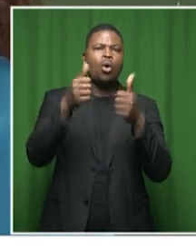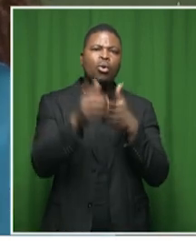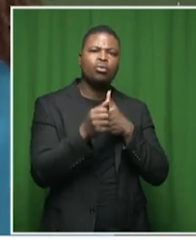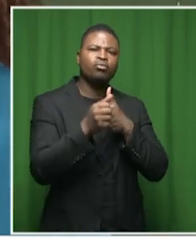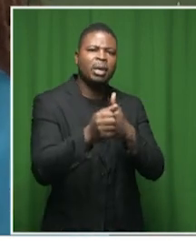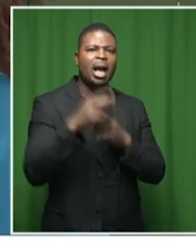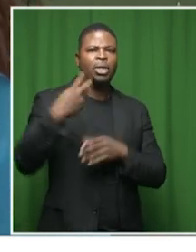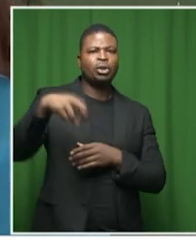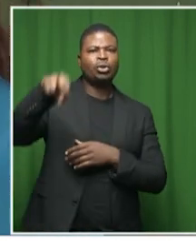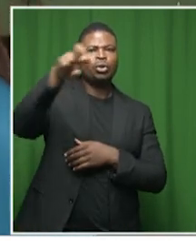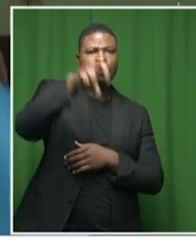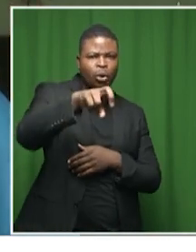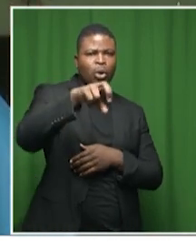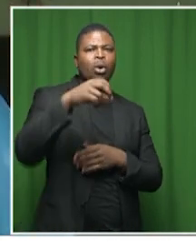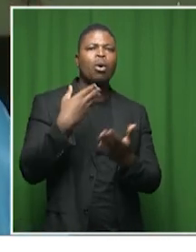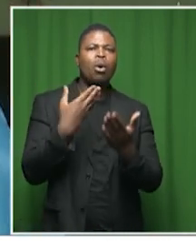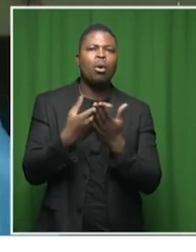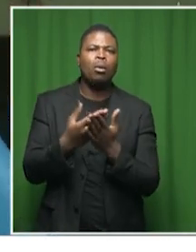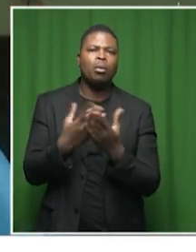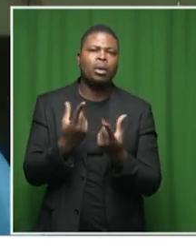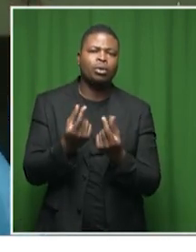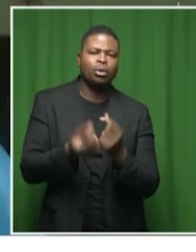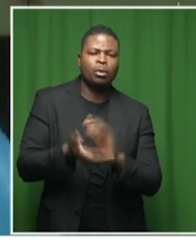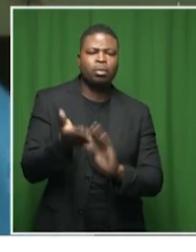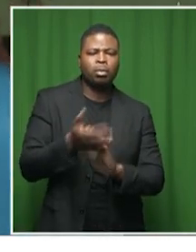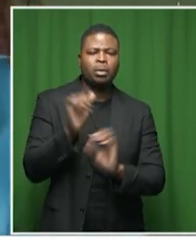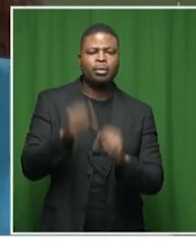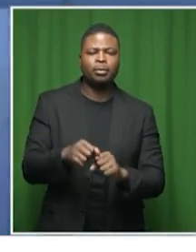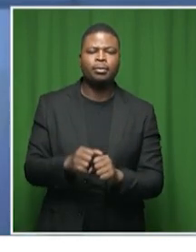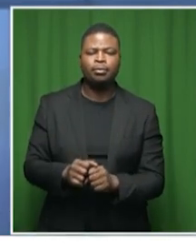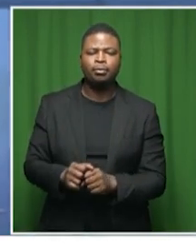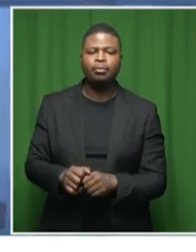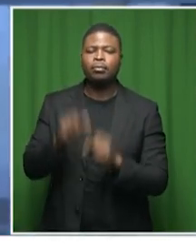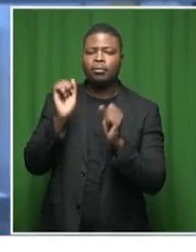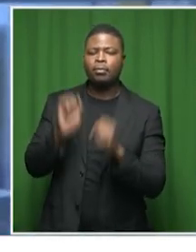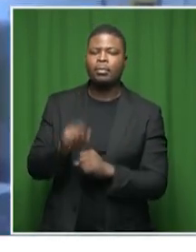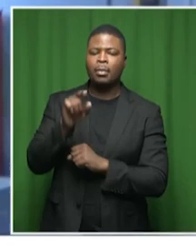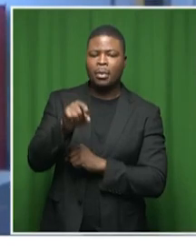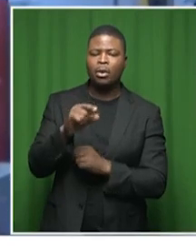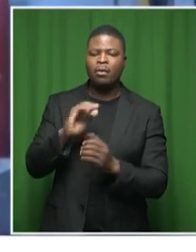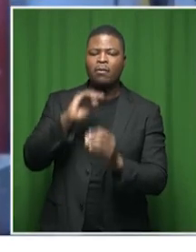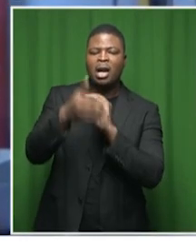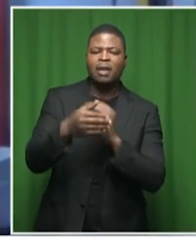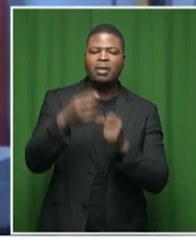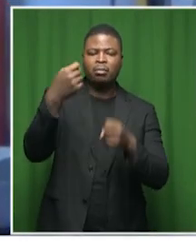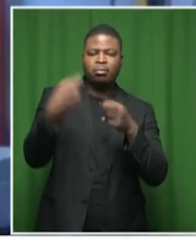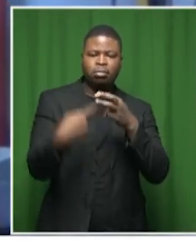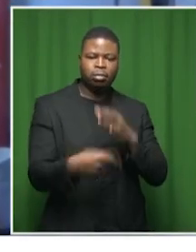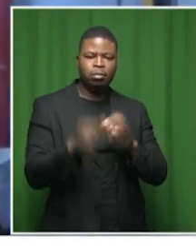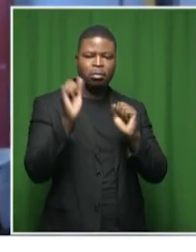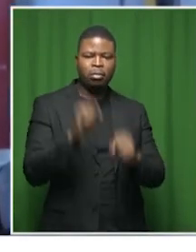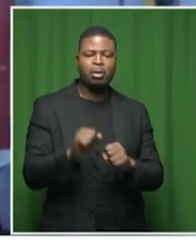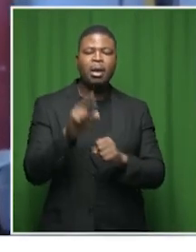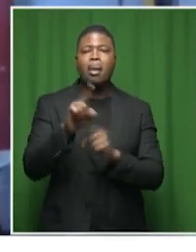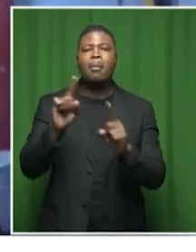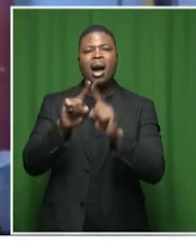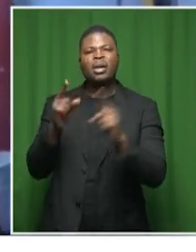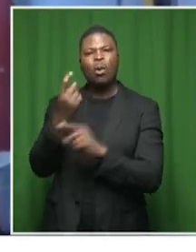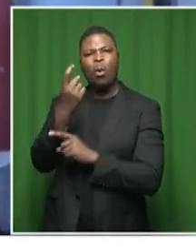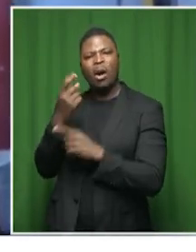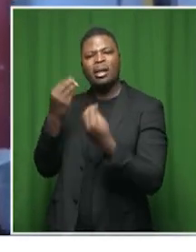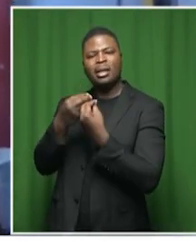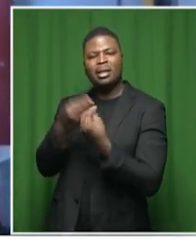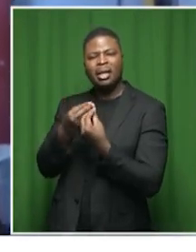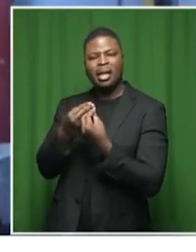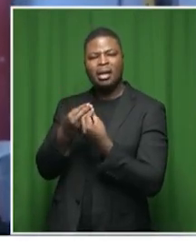tour guides that can do that. Stunning. So you really have got every aspect covered. And one thing you didn't mention, which jumped out at me, was that